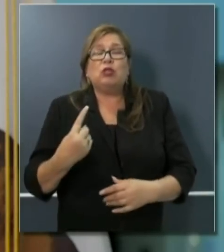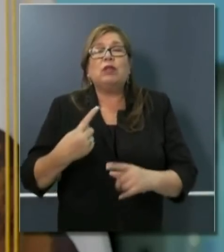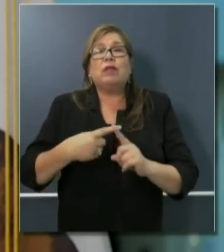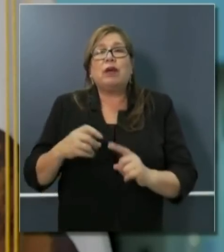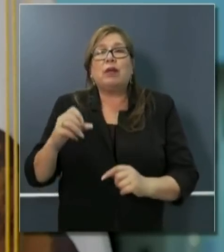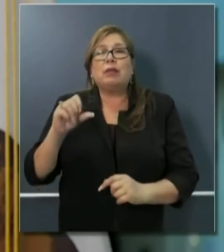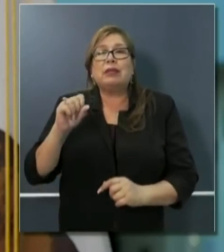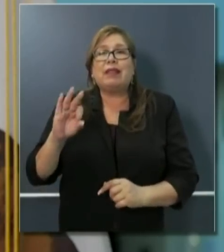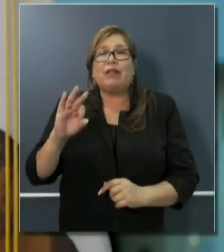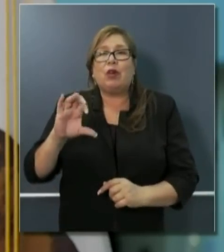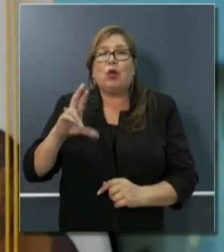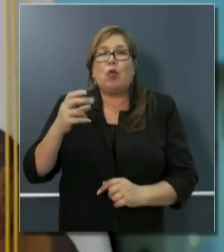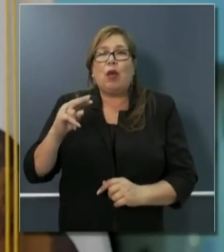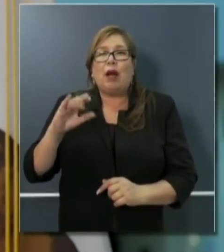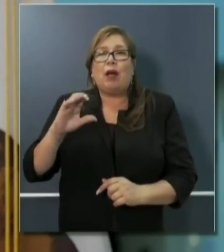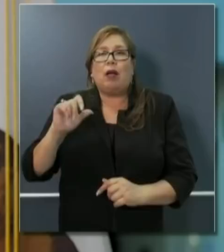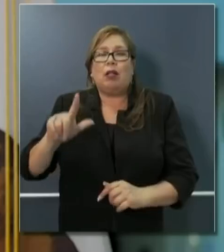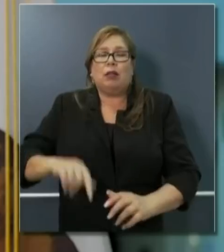Hi, Governor.